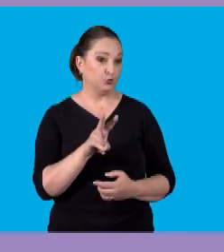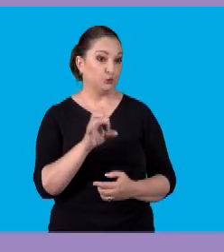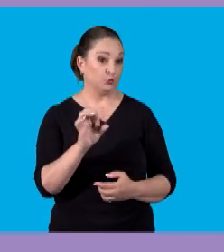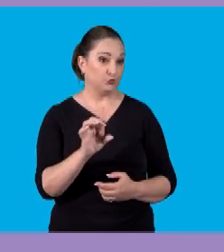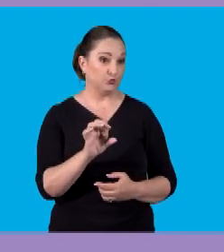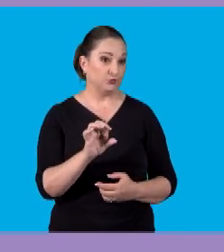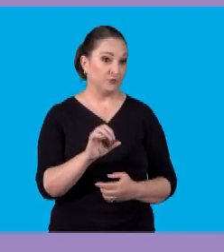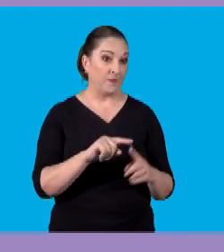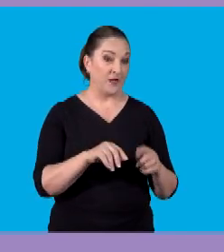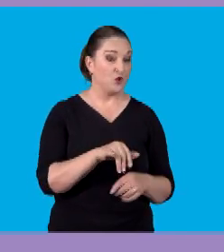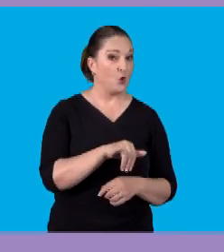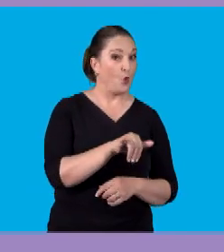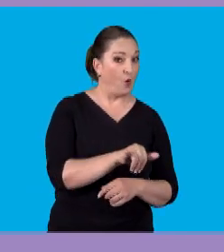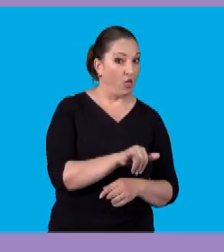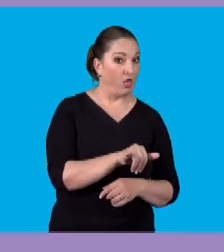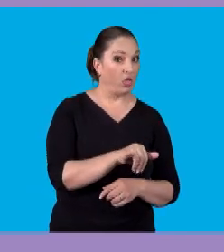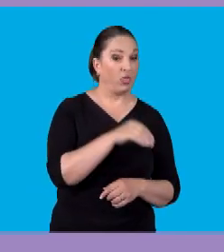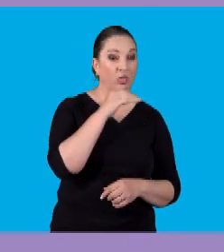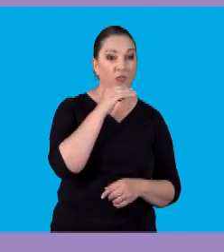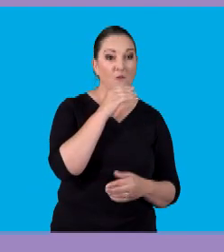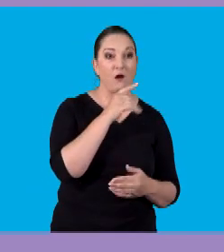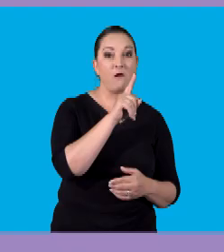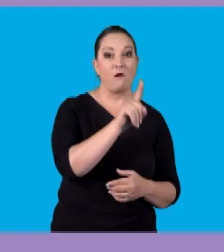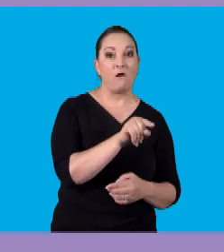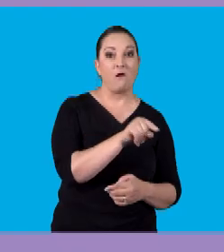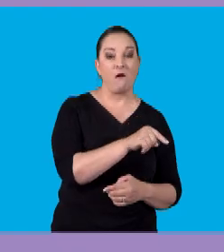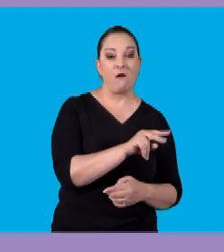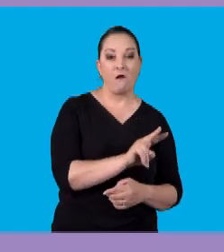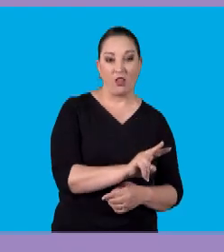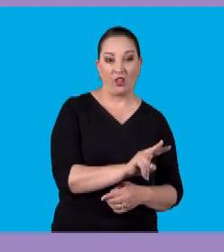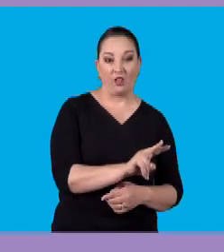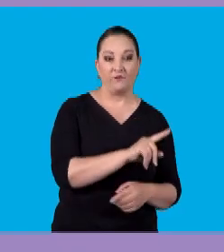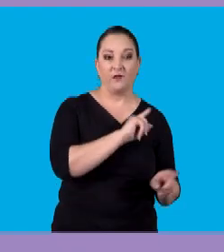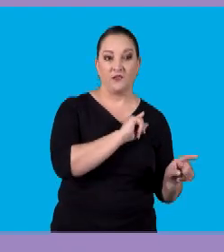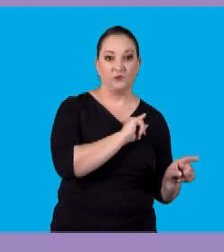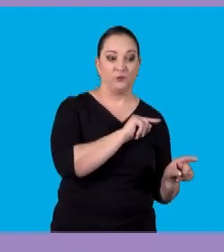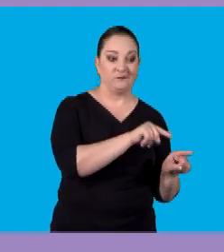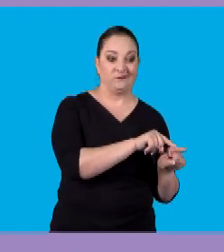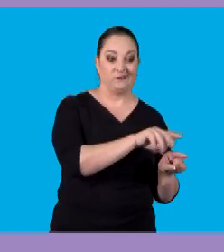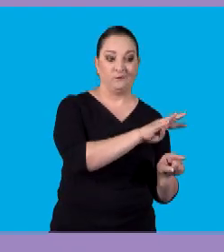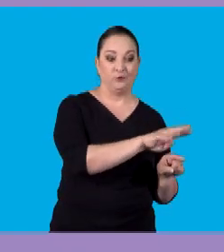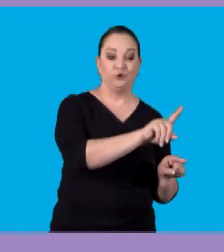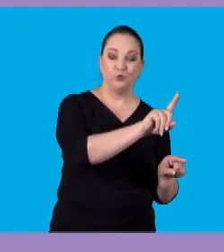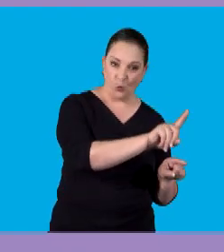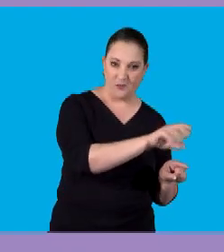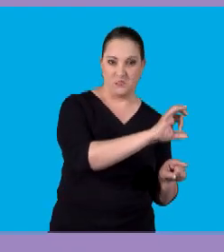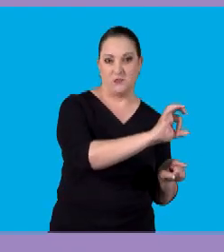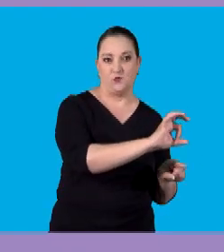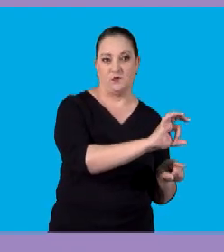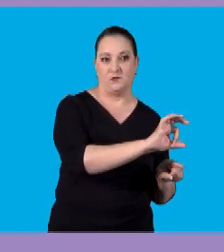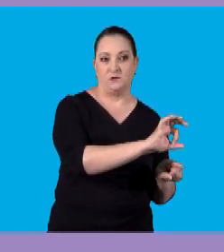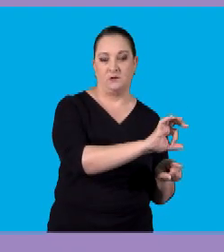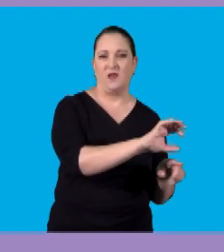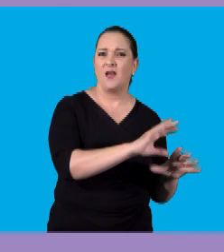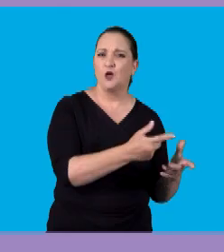be? We know that y is going to be now half of that 82, and that is 41 degrees.